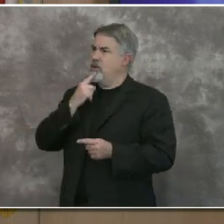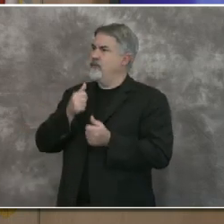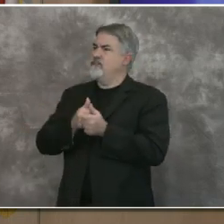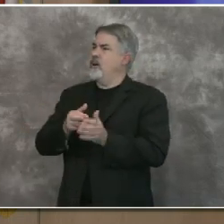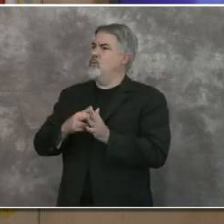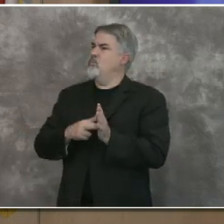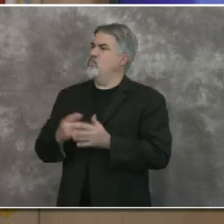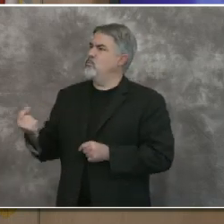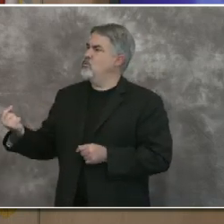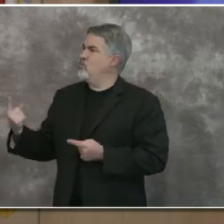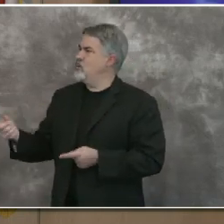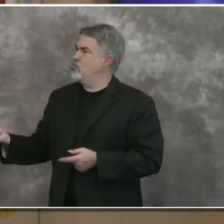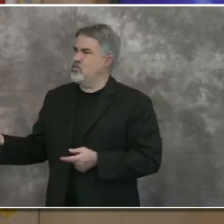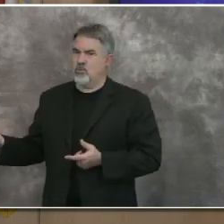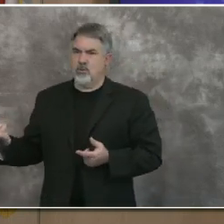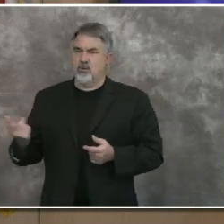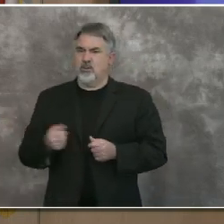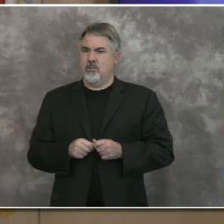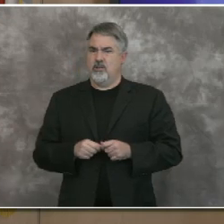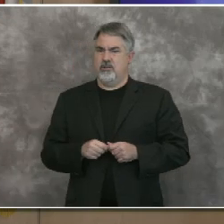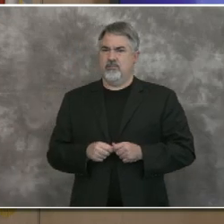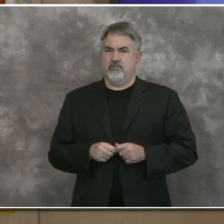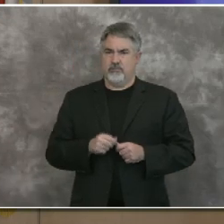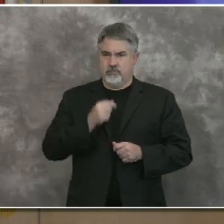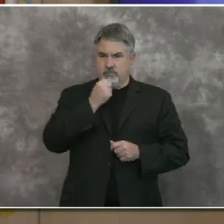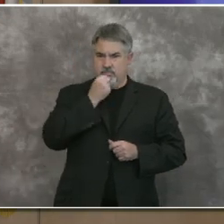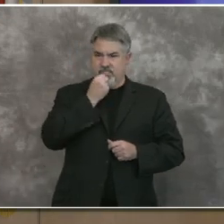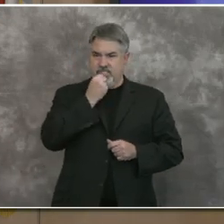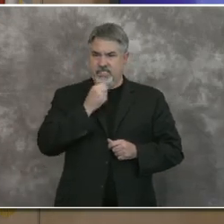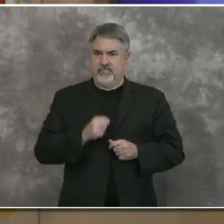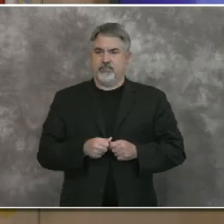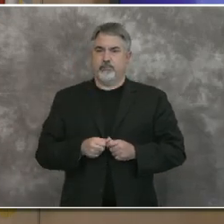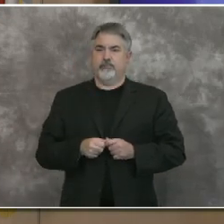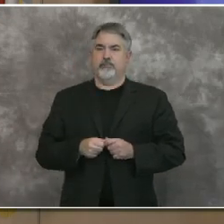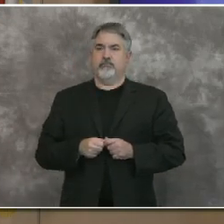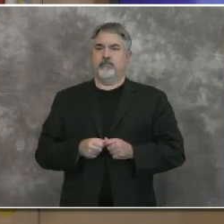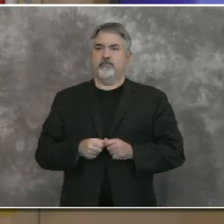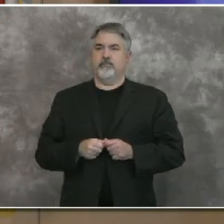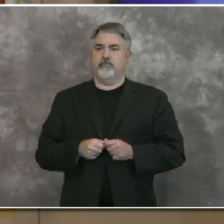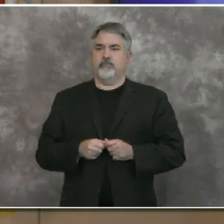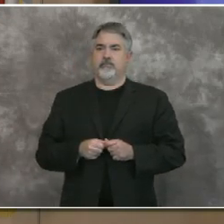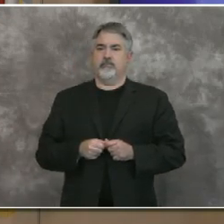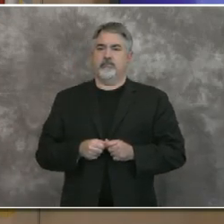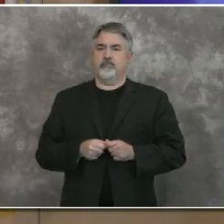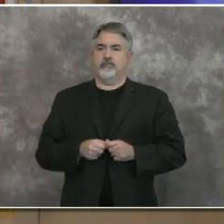avenues are available to the county? Okay, Dr. Wooten will respond.